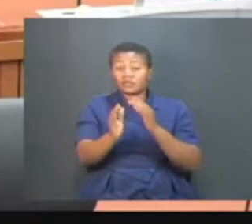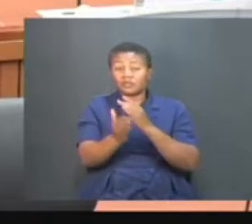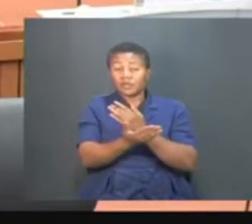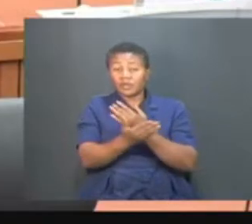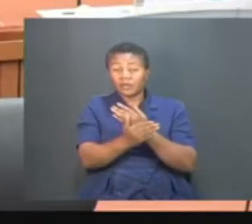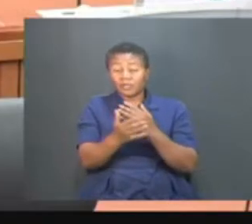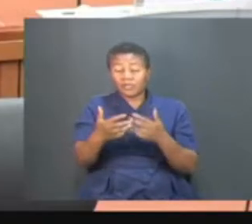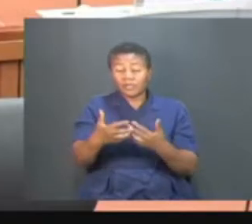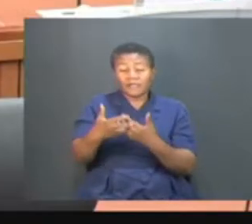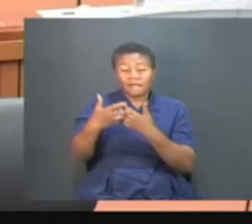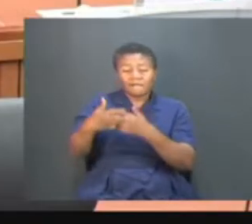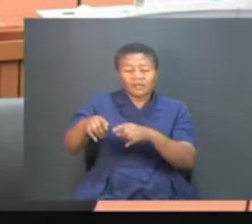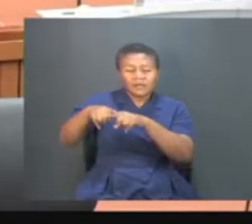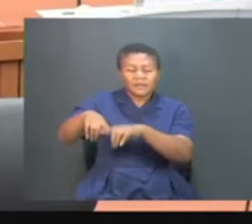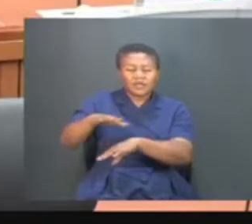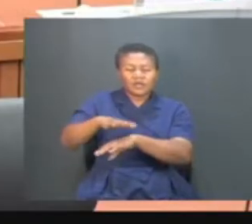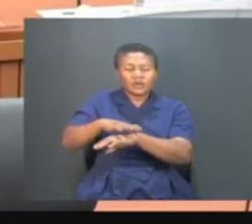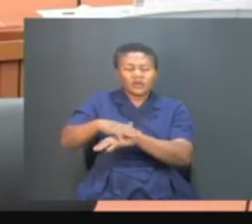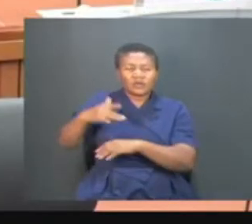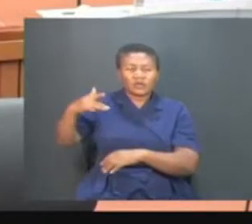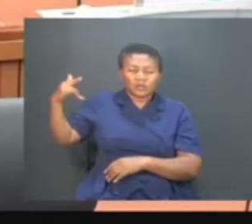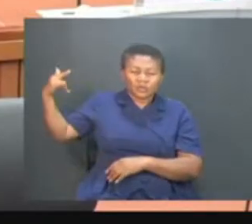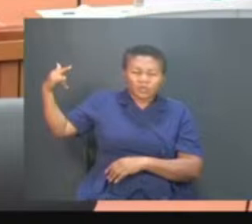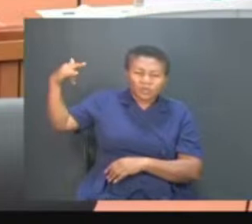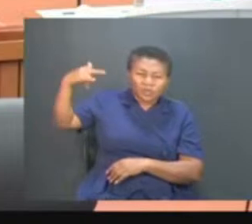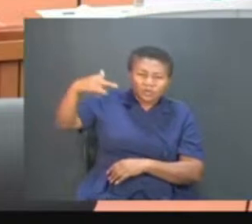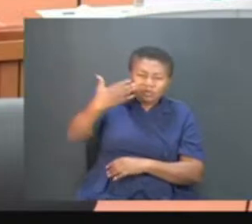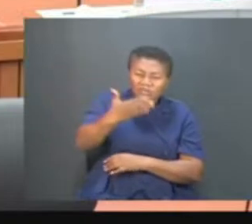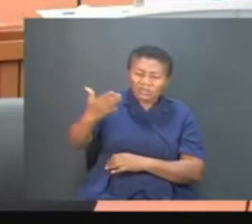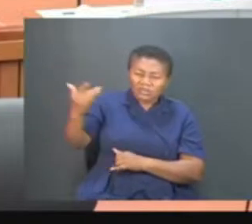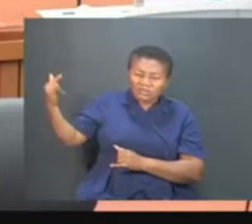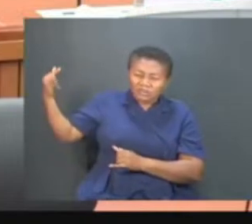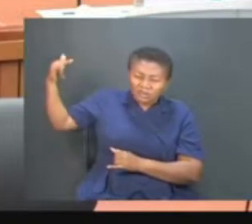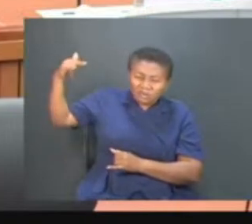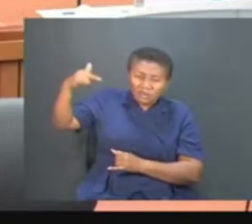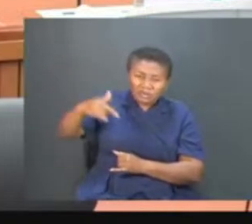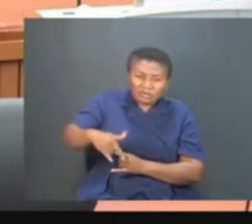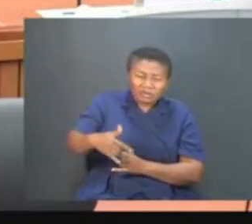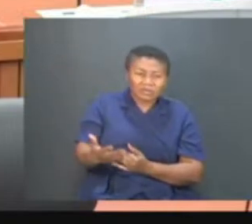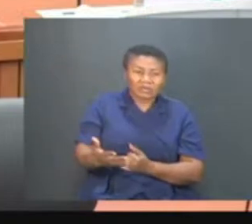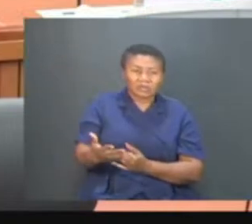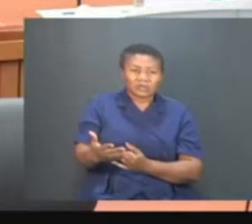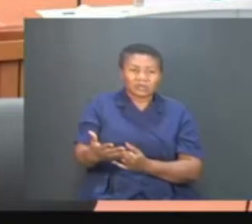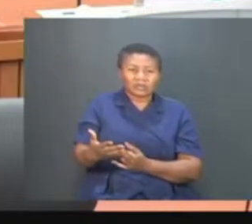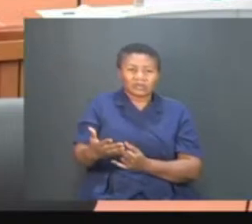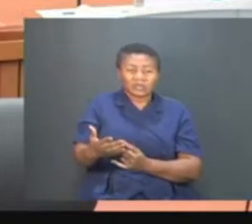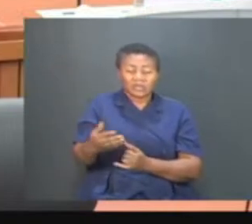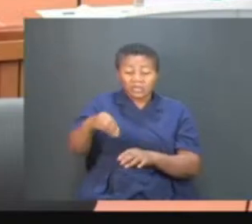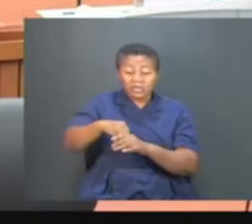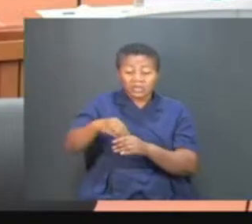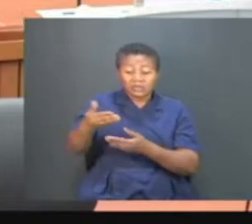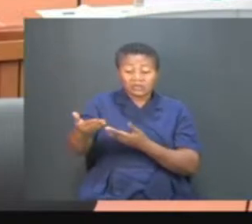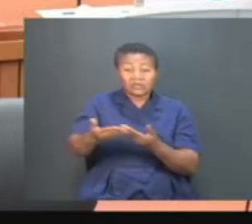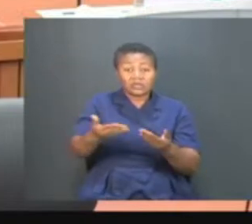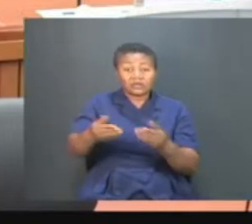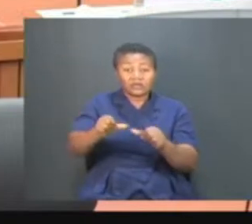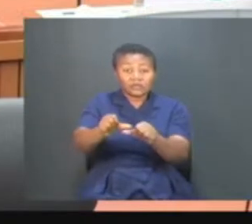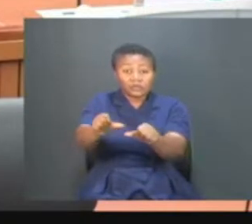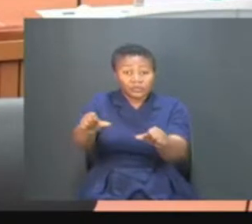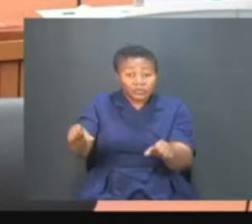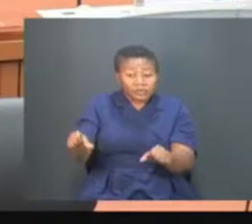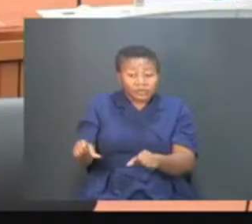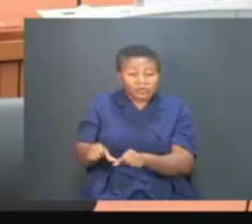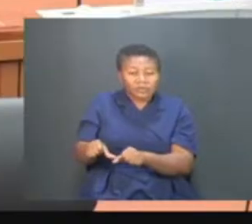on imports and a disproportionate expansion of the service sector relative to